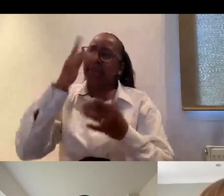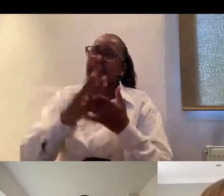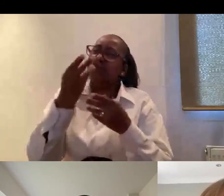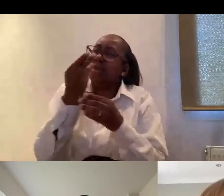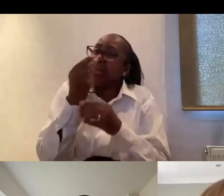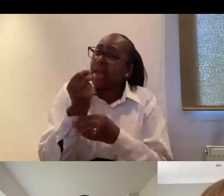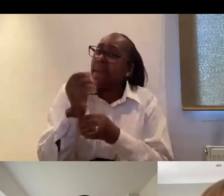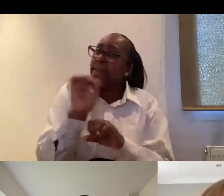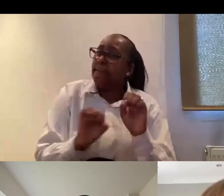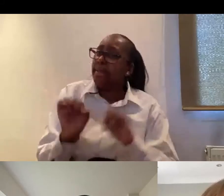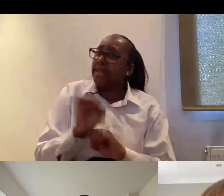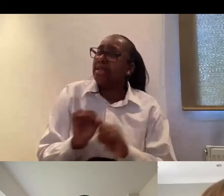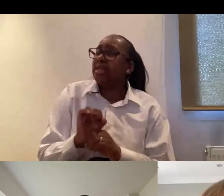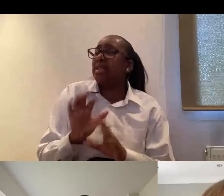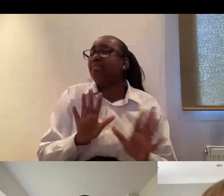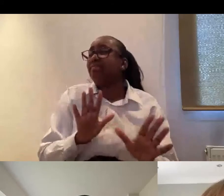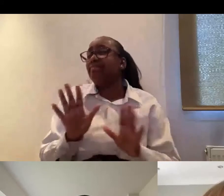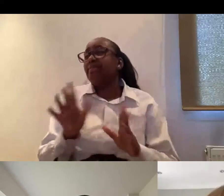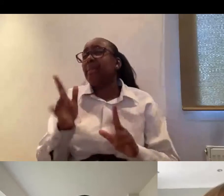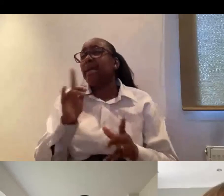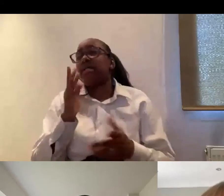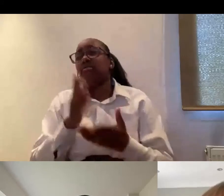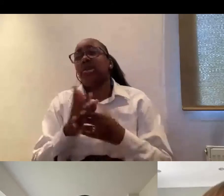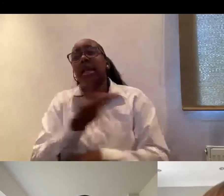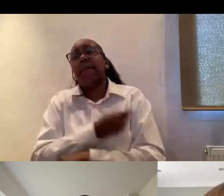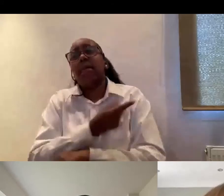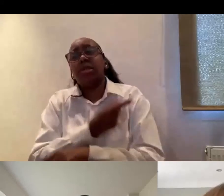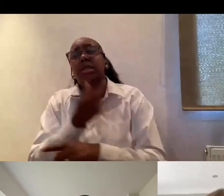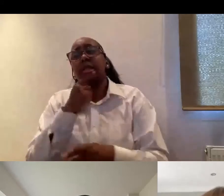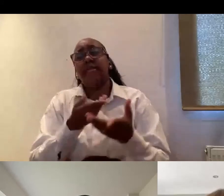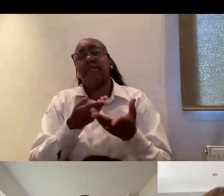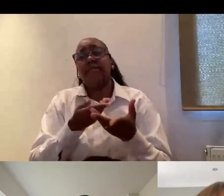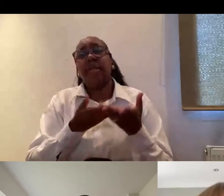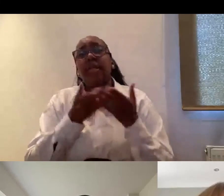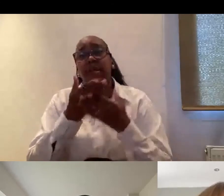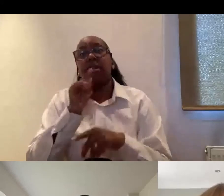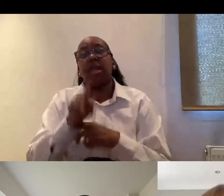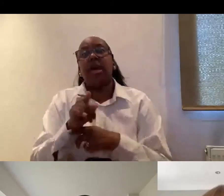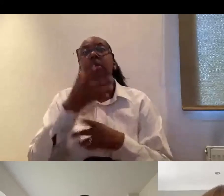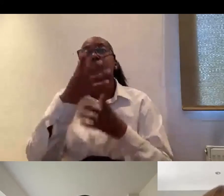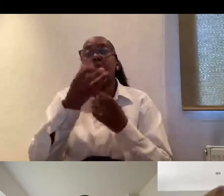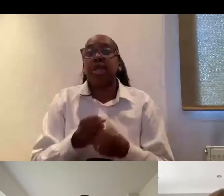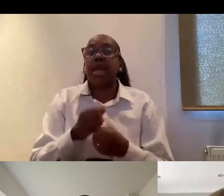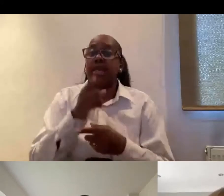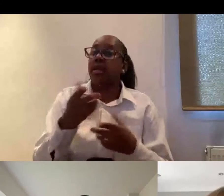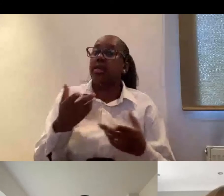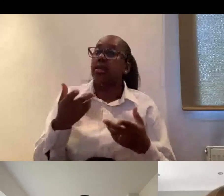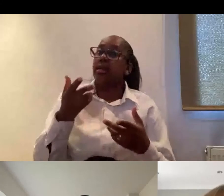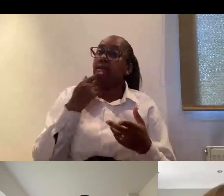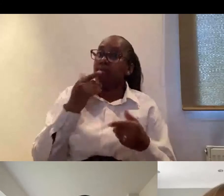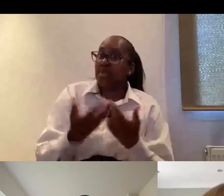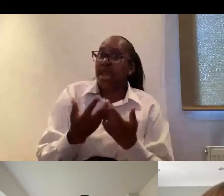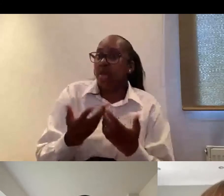protection, and therefore it's still really important that if you are offered the Oxford vaccine, you do take it up at this